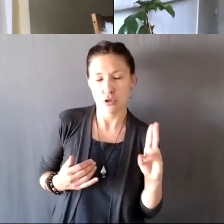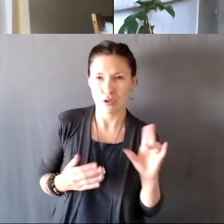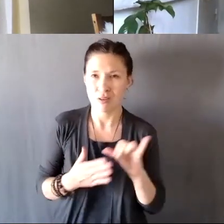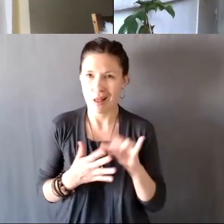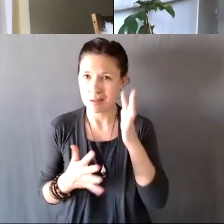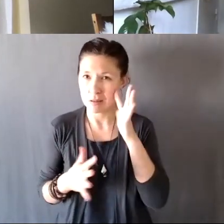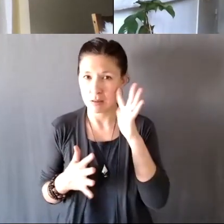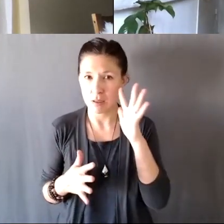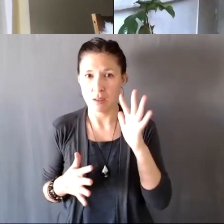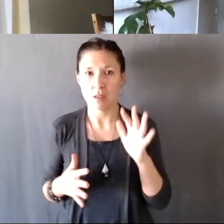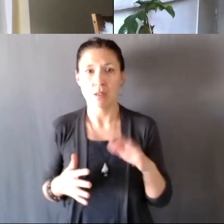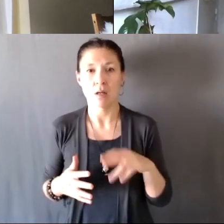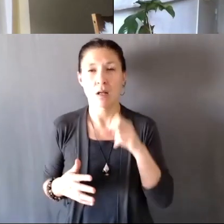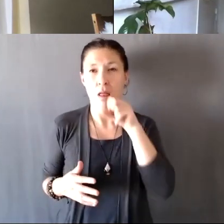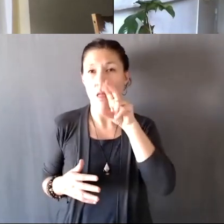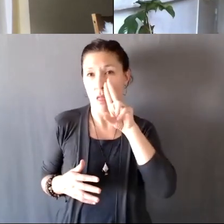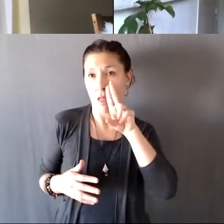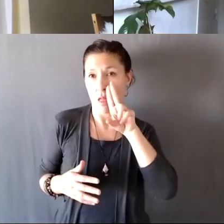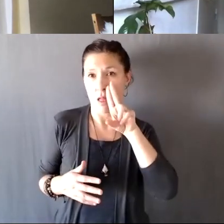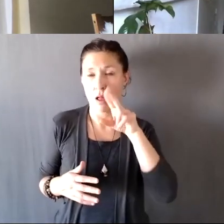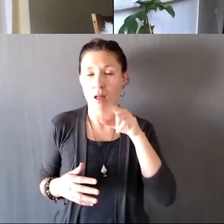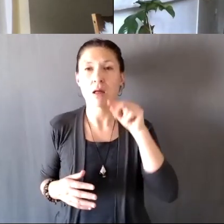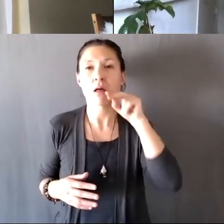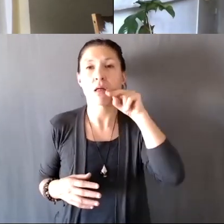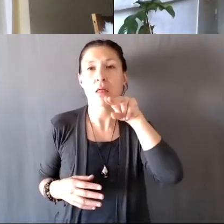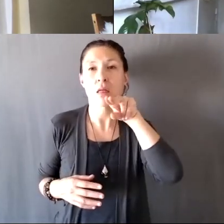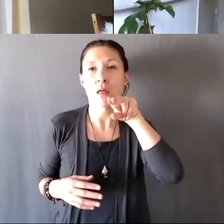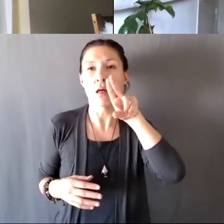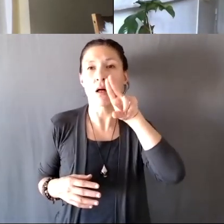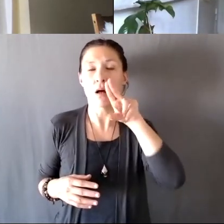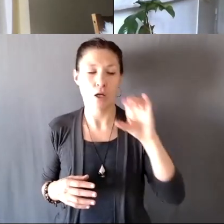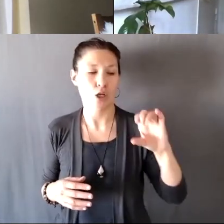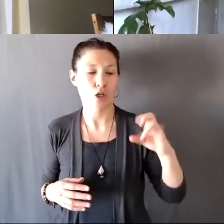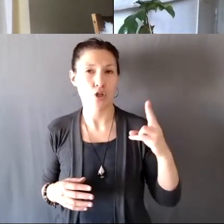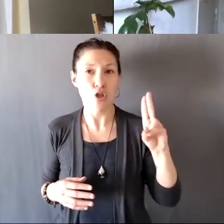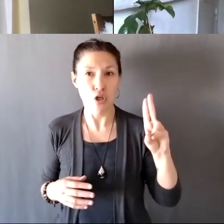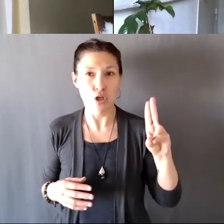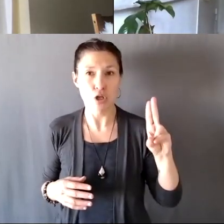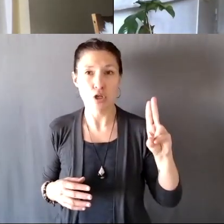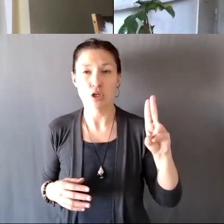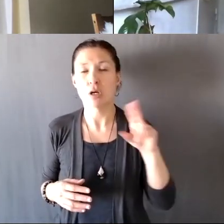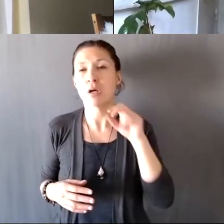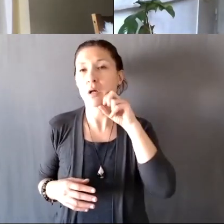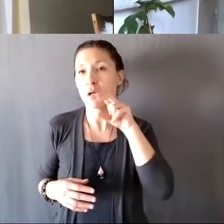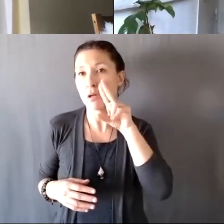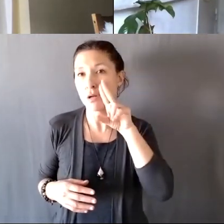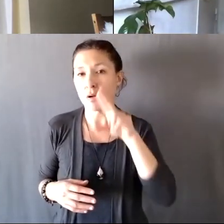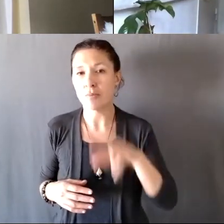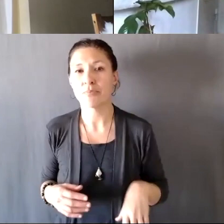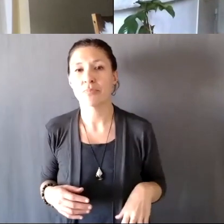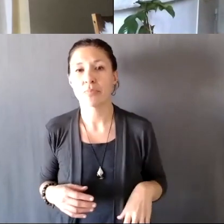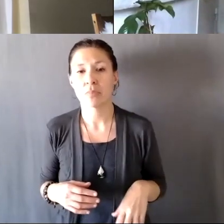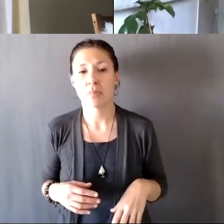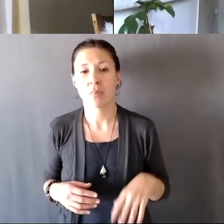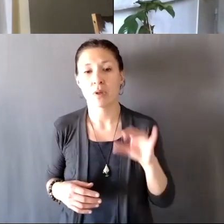tongue up. So chur, we confront